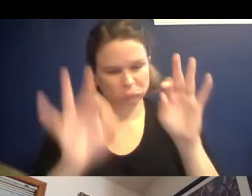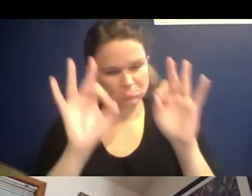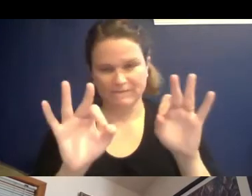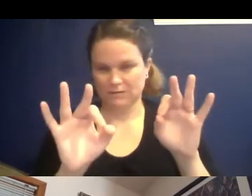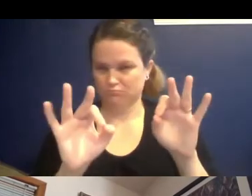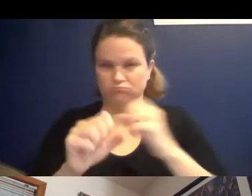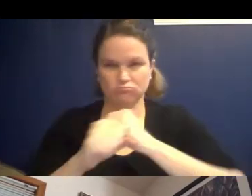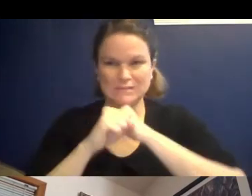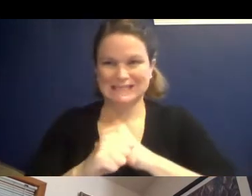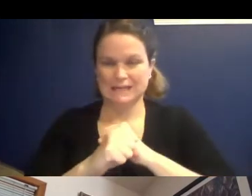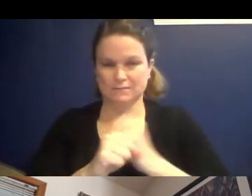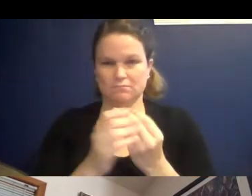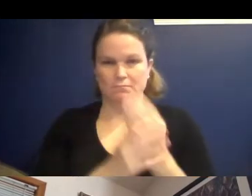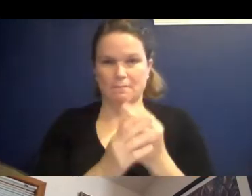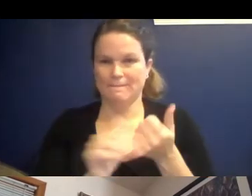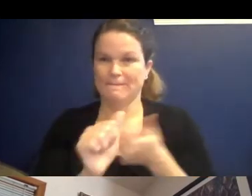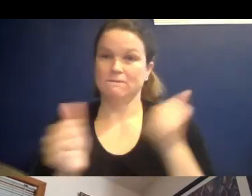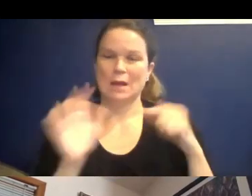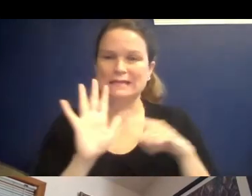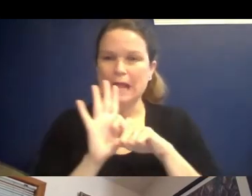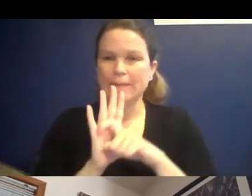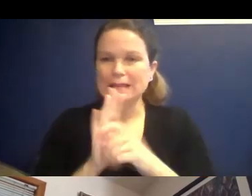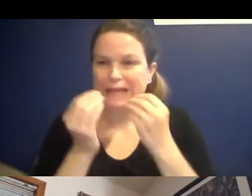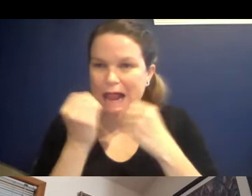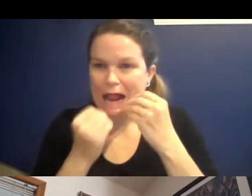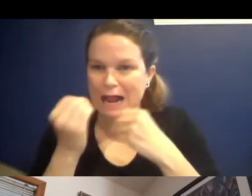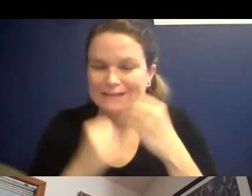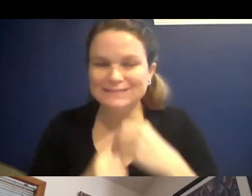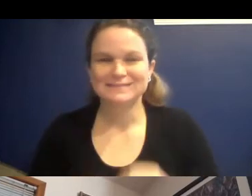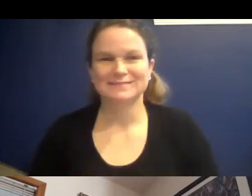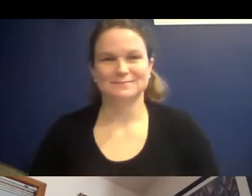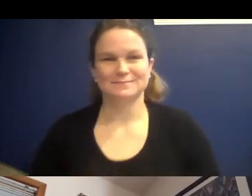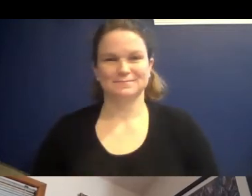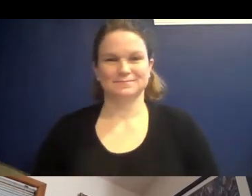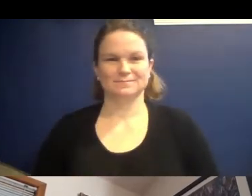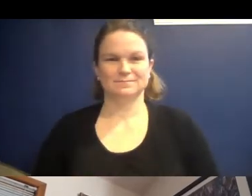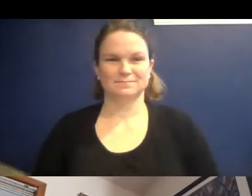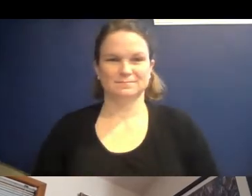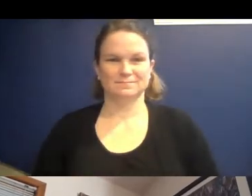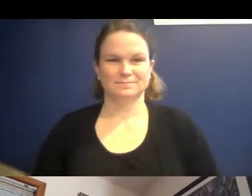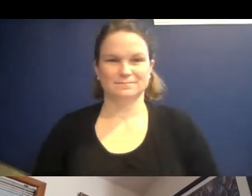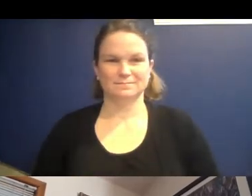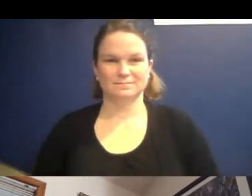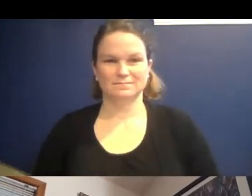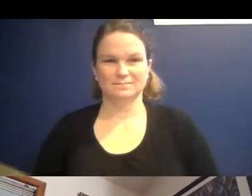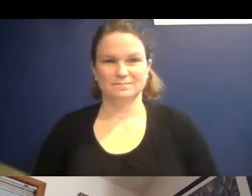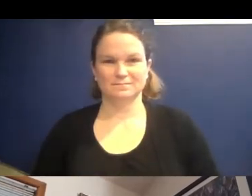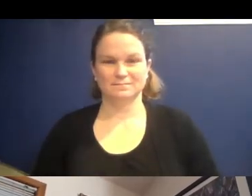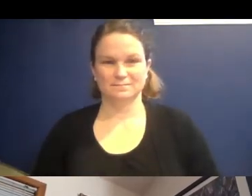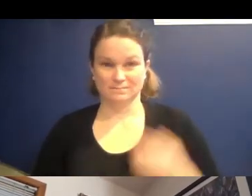you won't have these problems with caterpillars eating your cabbage. So this cabbage white